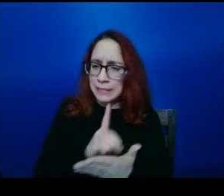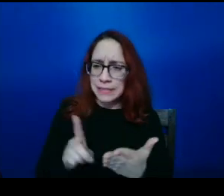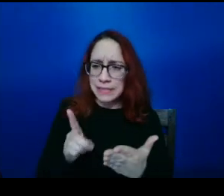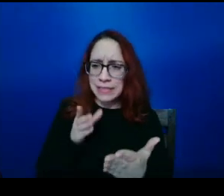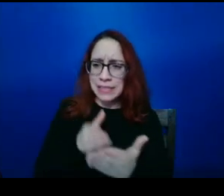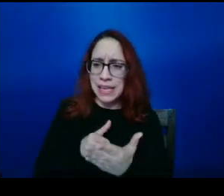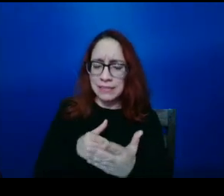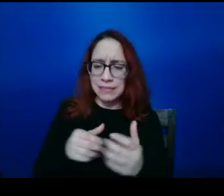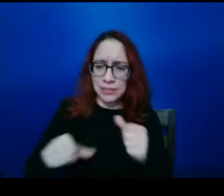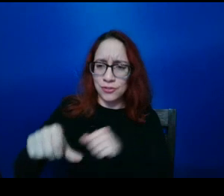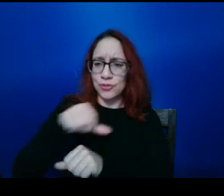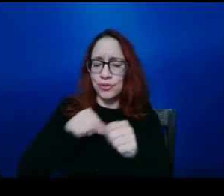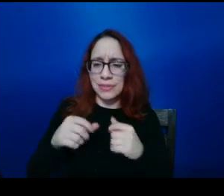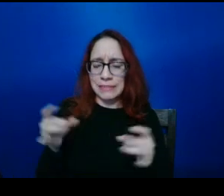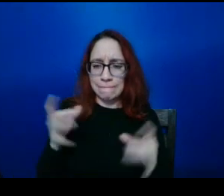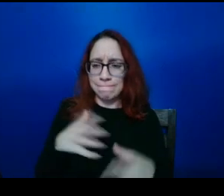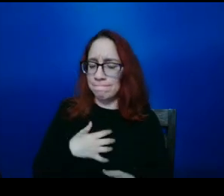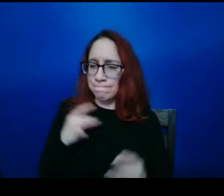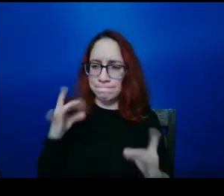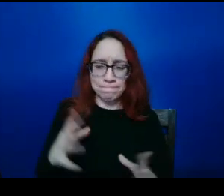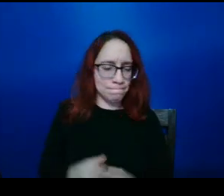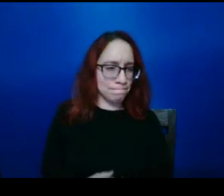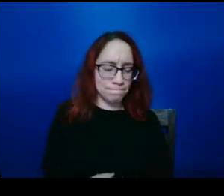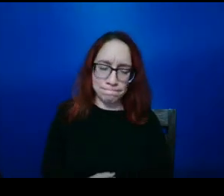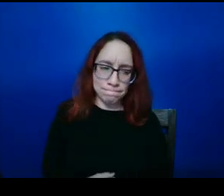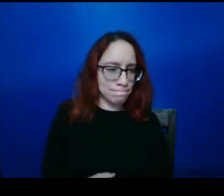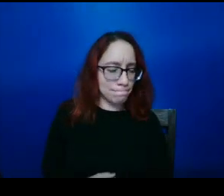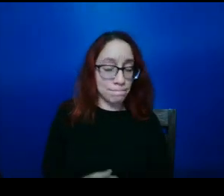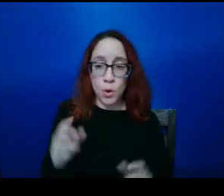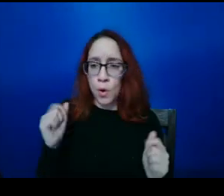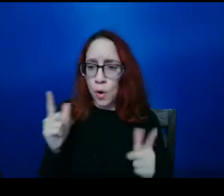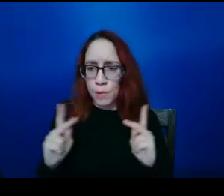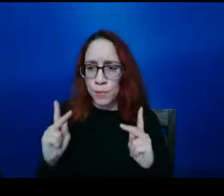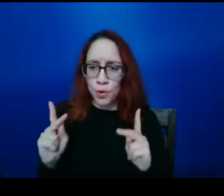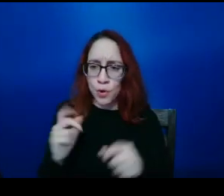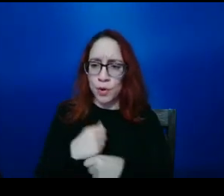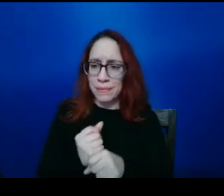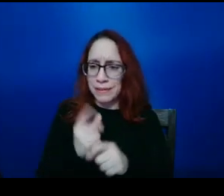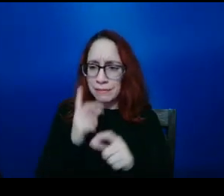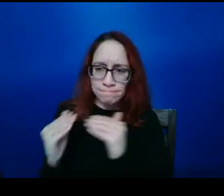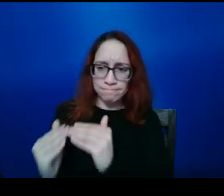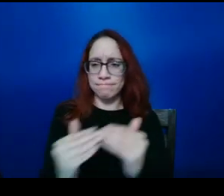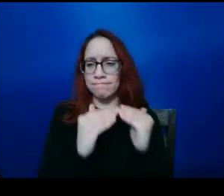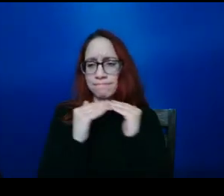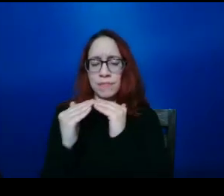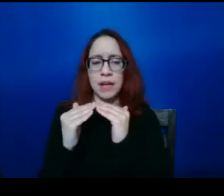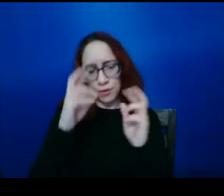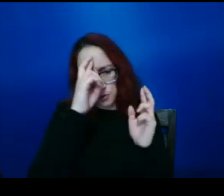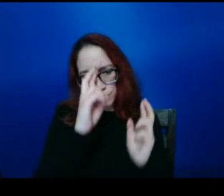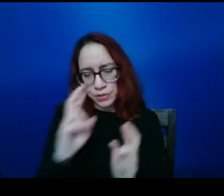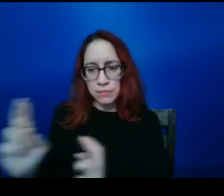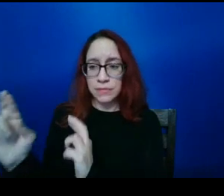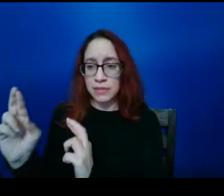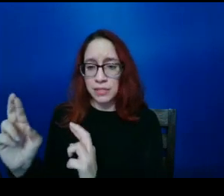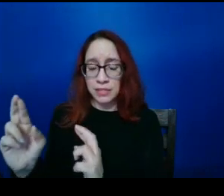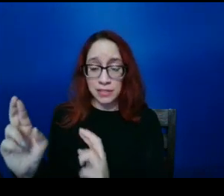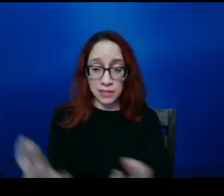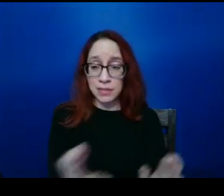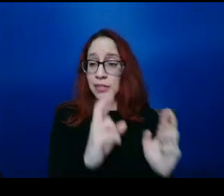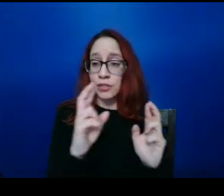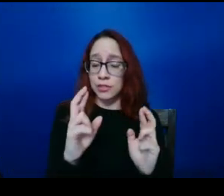one another is disgusting. All people are created equal, and I respect everybody's wishes